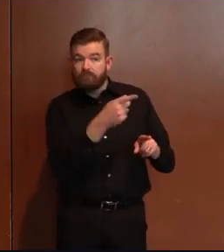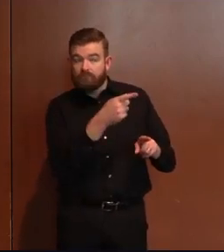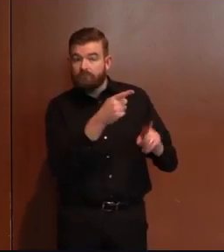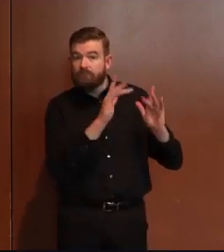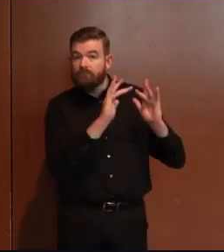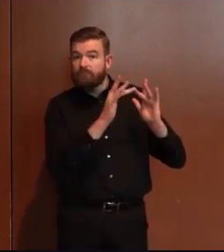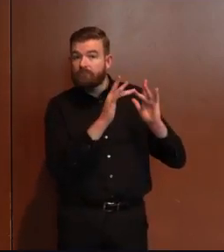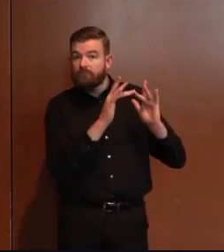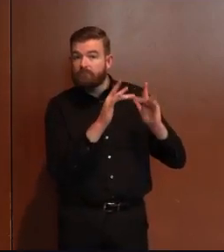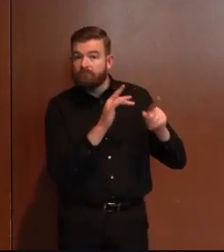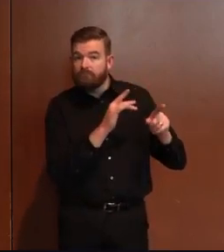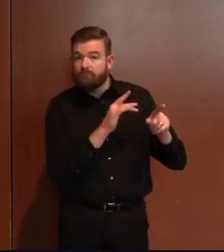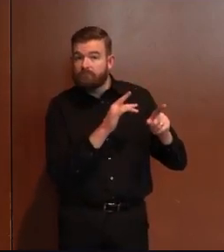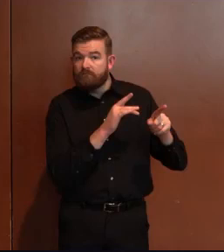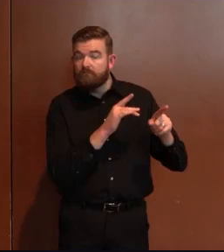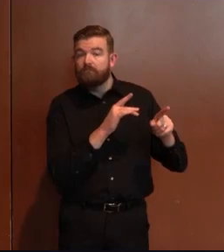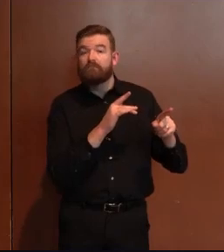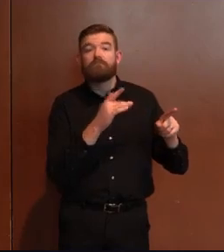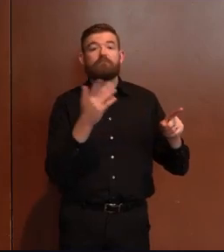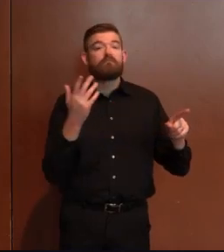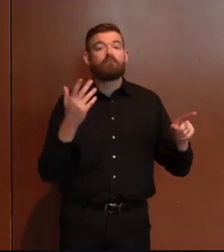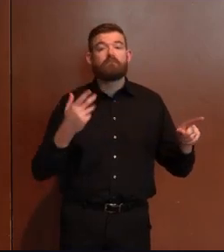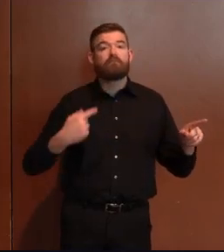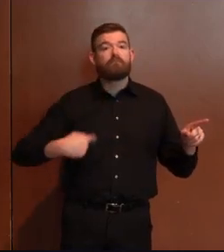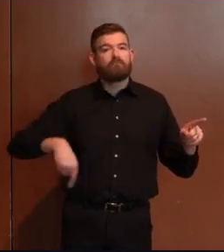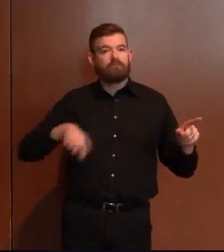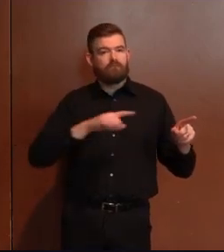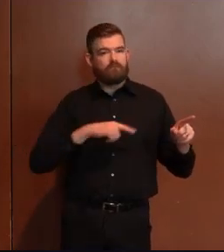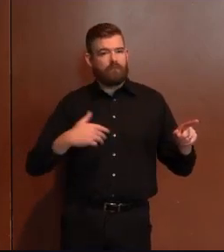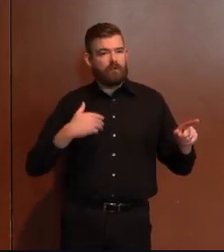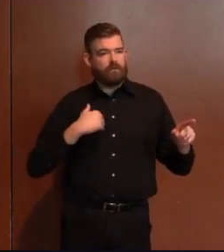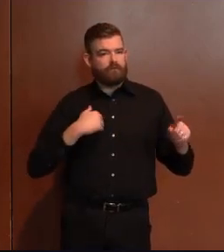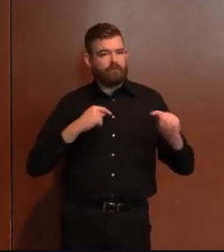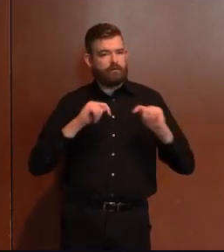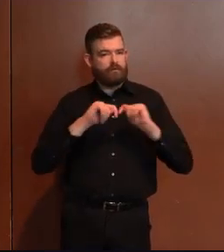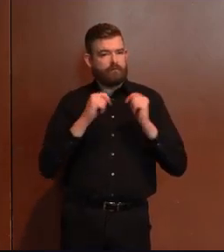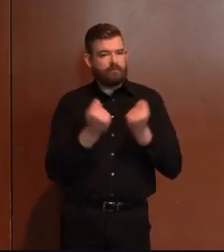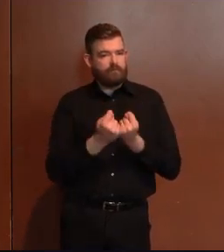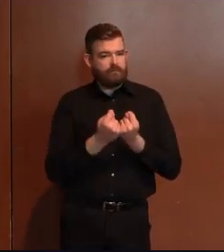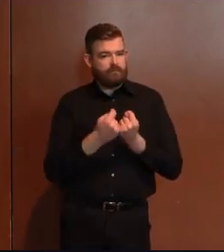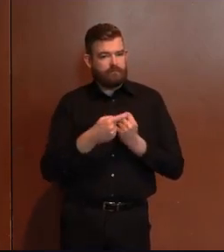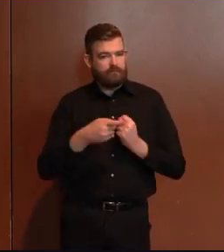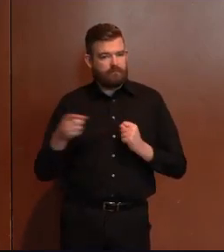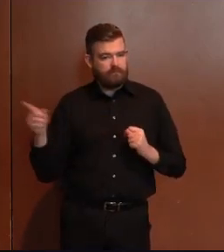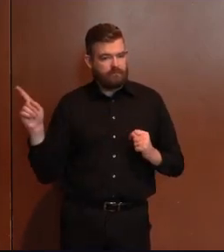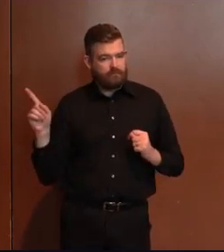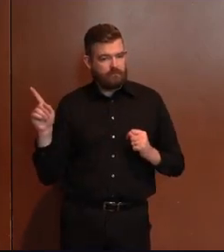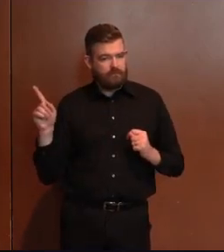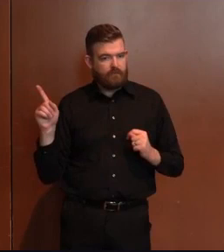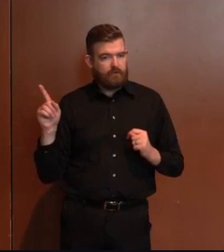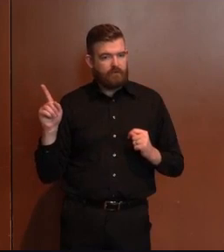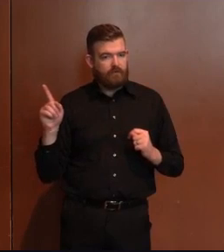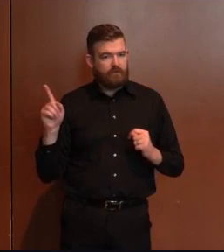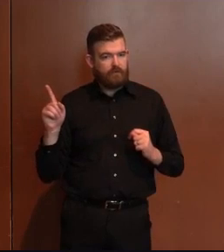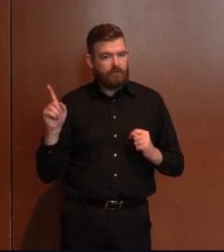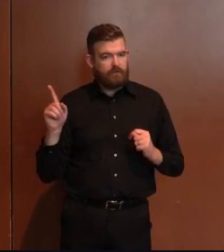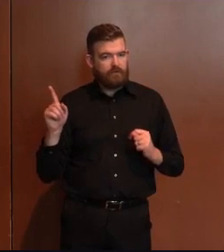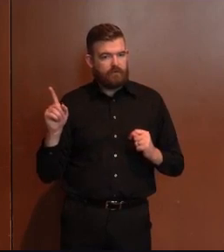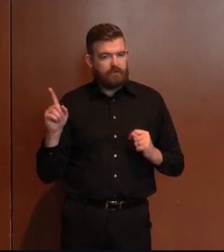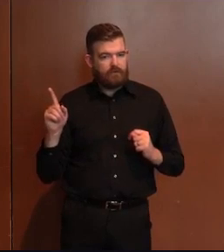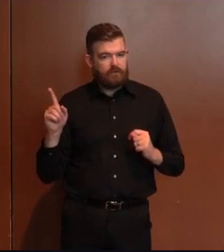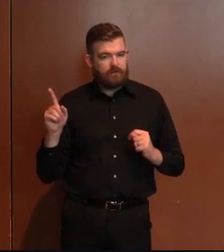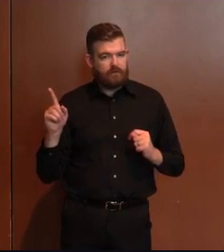a team of folks who are going through manually afterwards and basically hand fixing most of these claims. So a good way to put it is